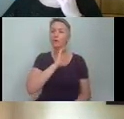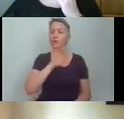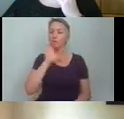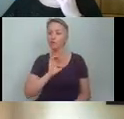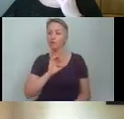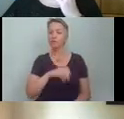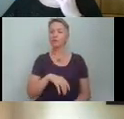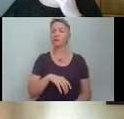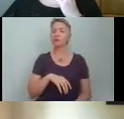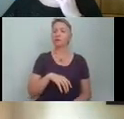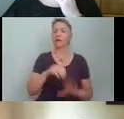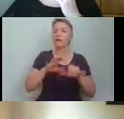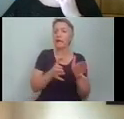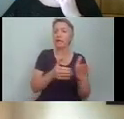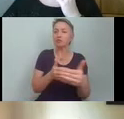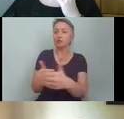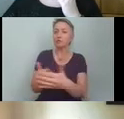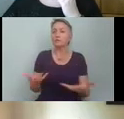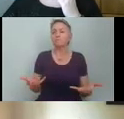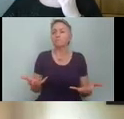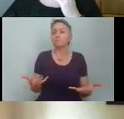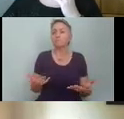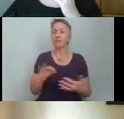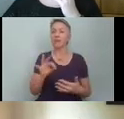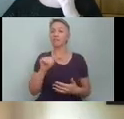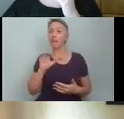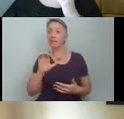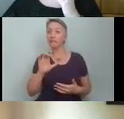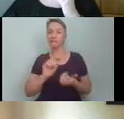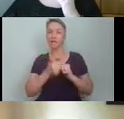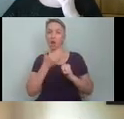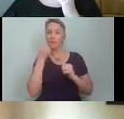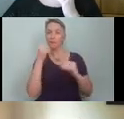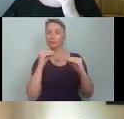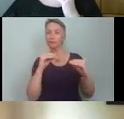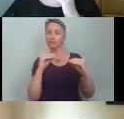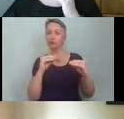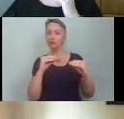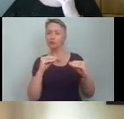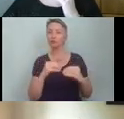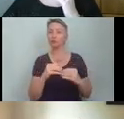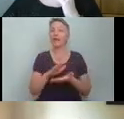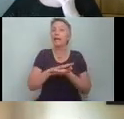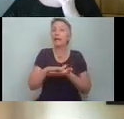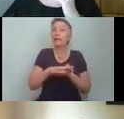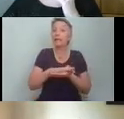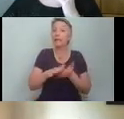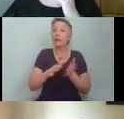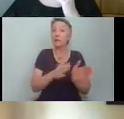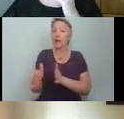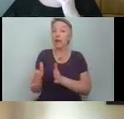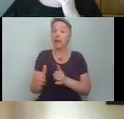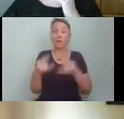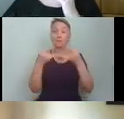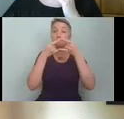in classrooms, how are faculty going to teach, all our cleaning plans,